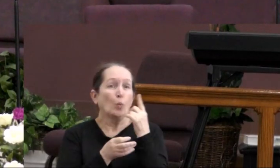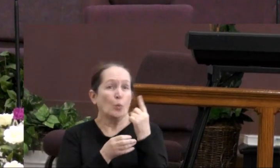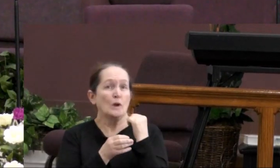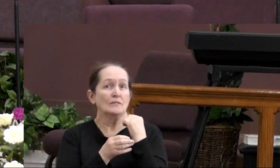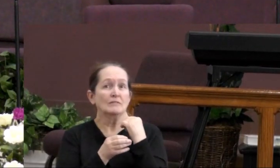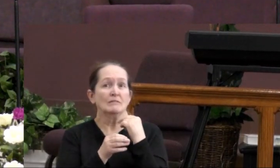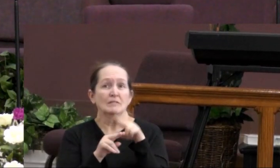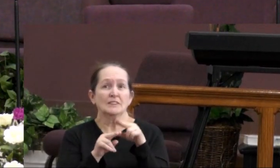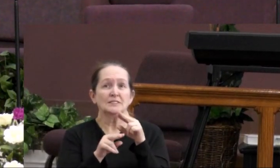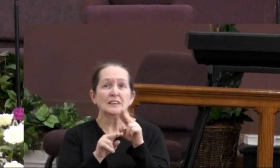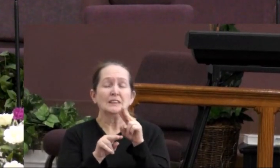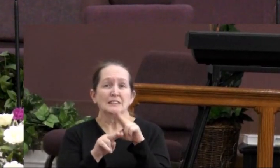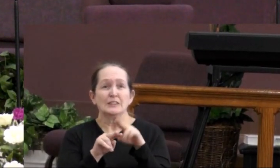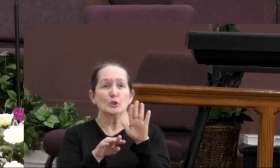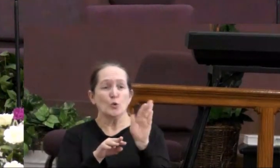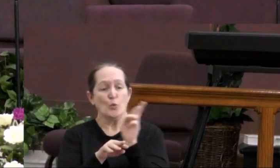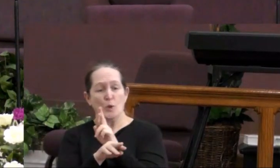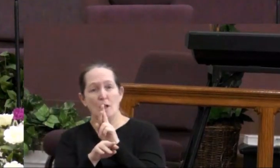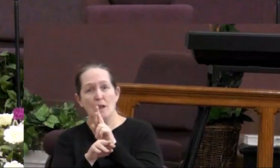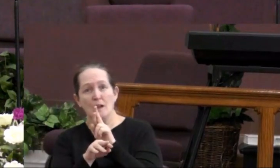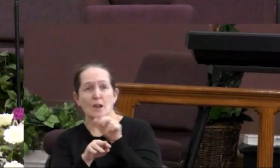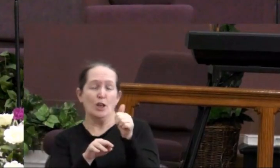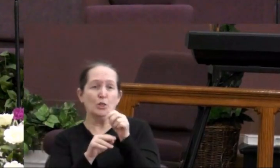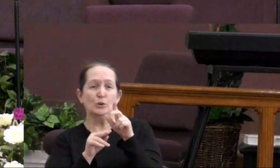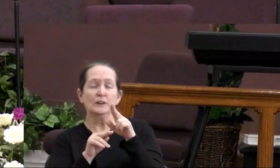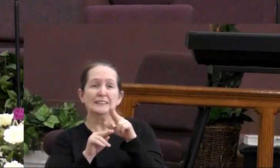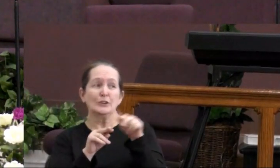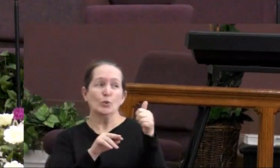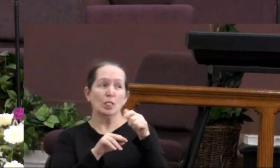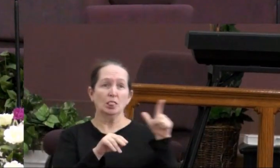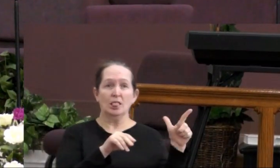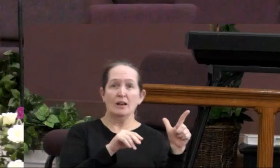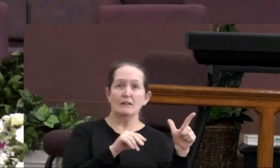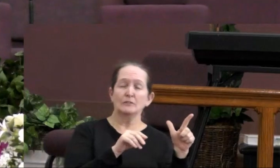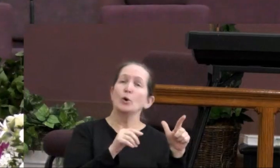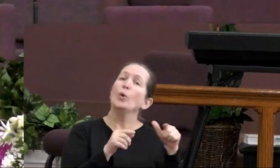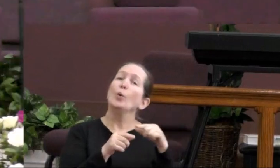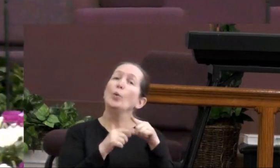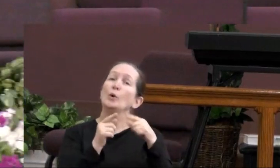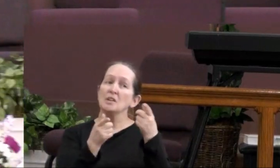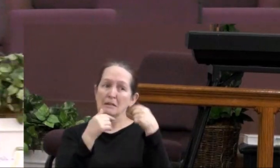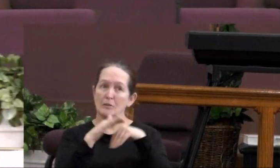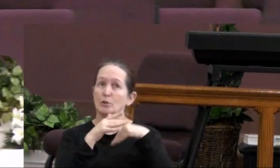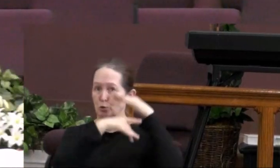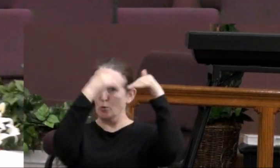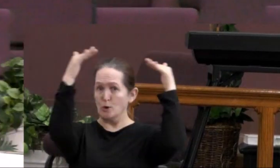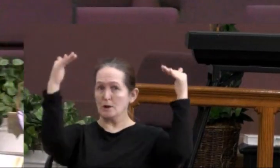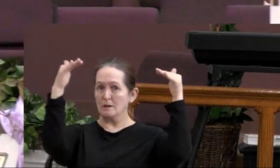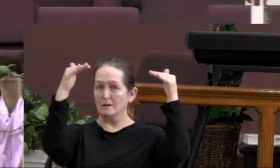sit at your right hand and one of us to sit at your left when you come into glory."